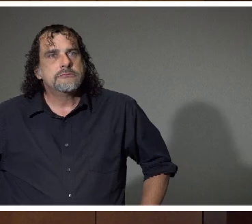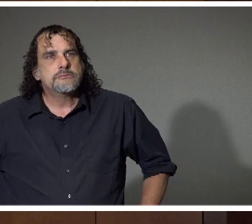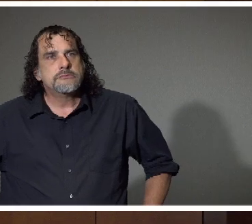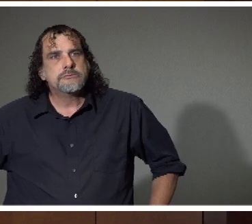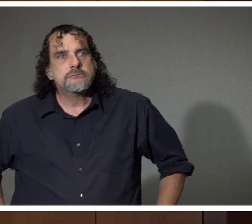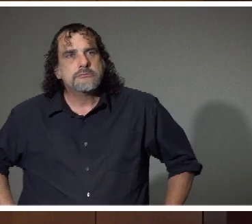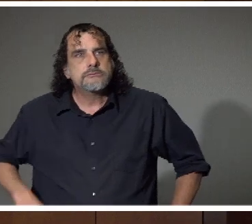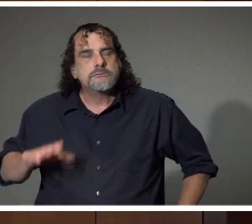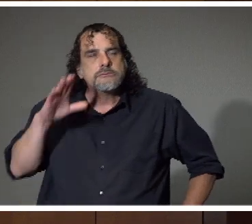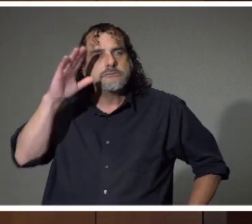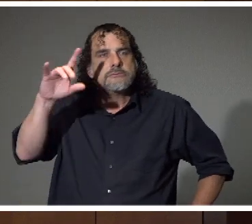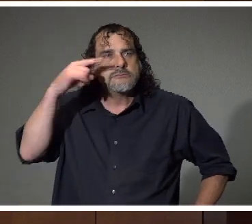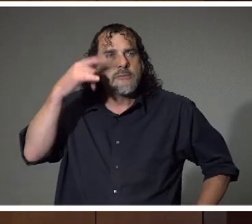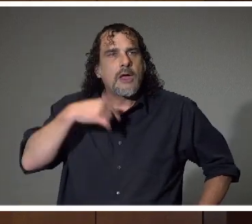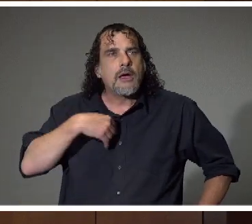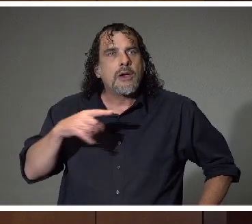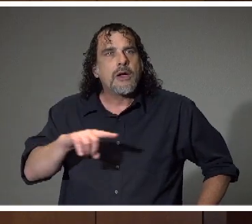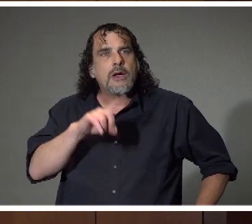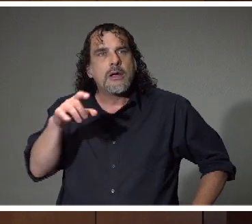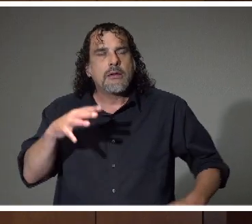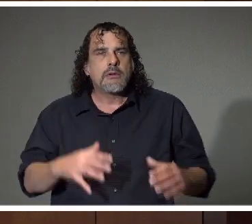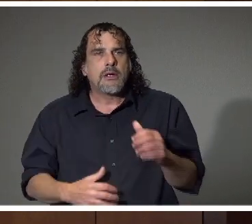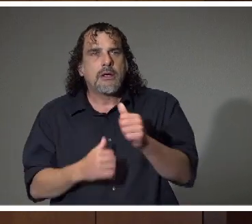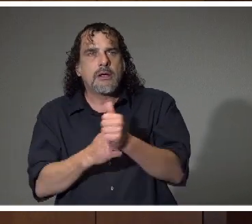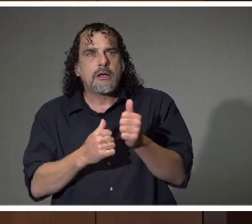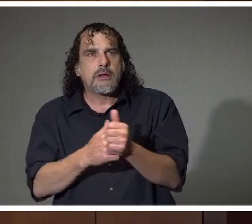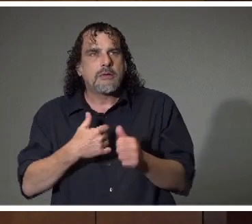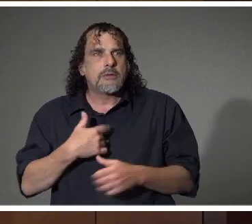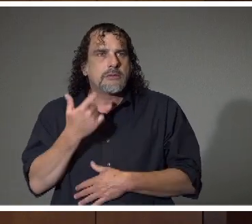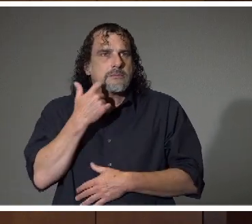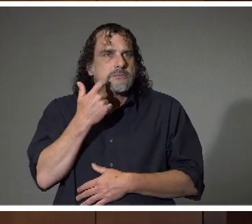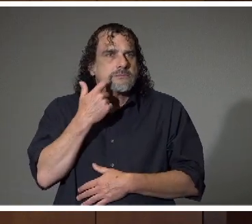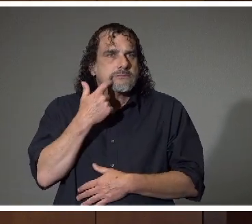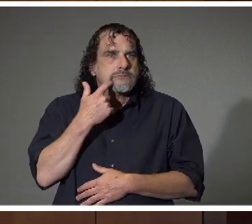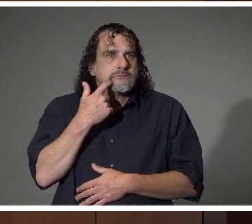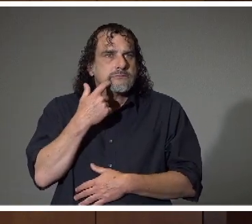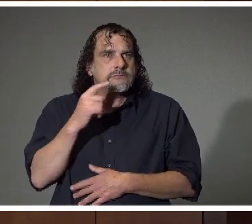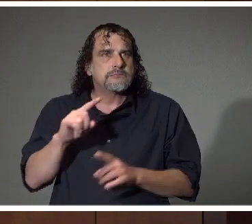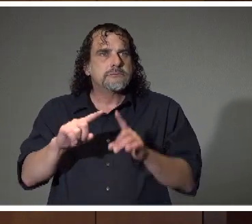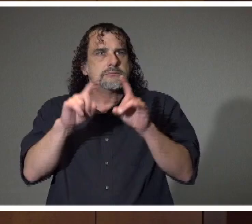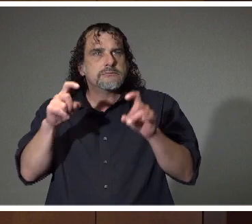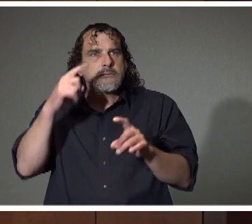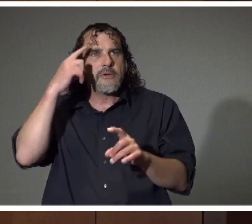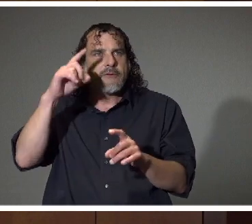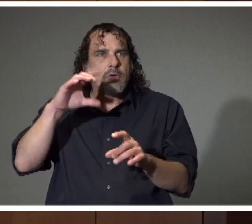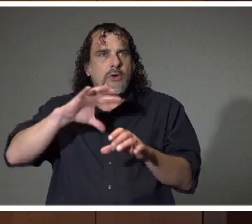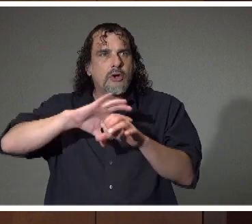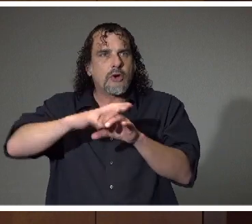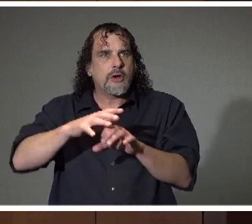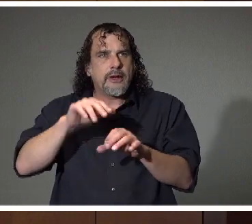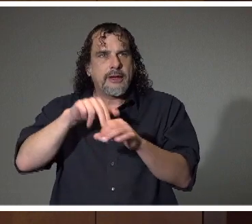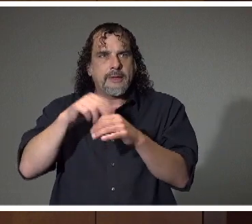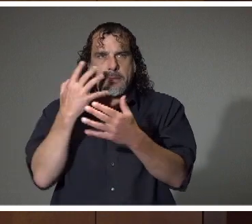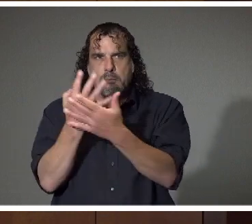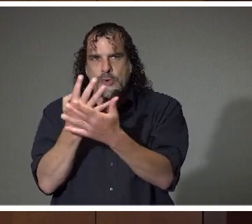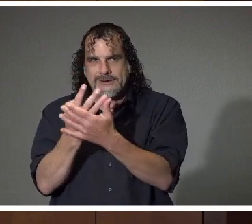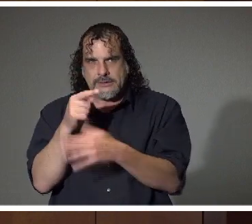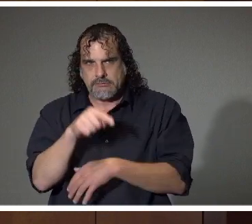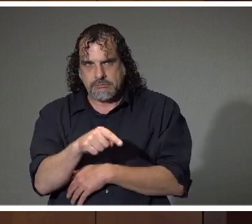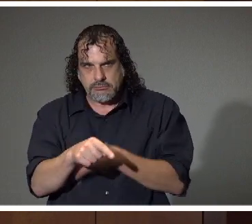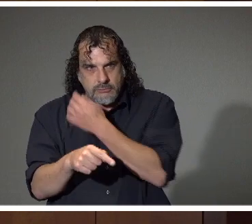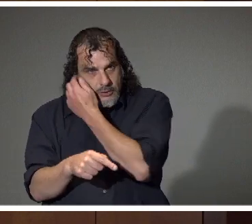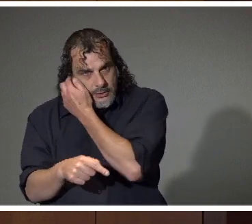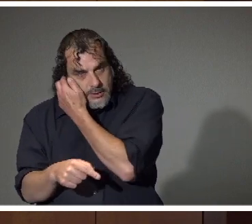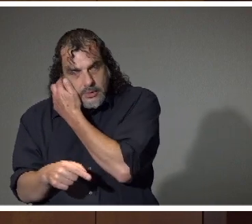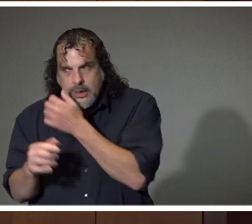Hi, Governor. I wanted to ask for an update on the latest in testing for coronavirus in the prison system. How widespread is